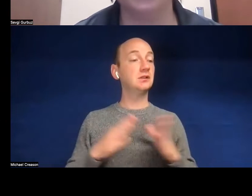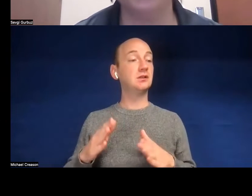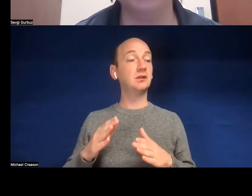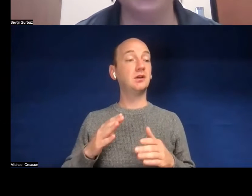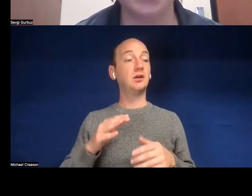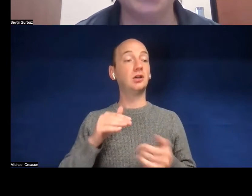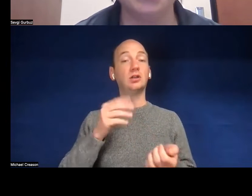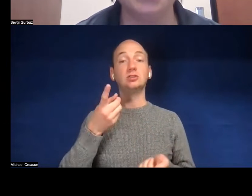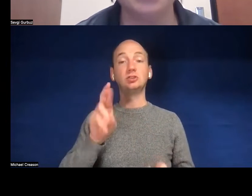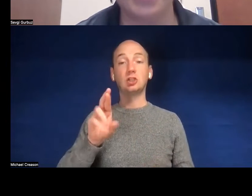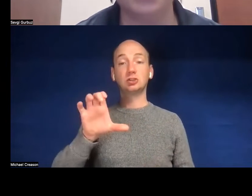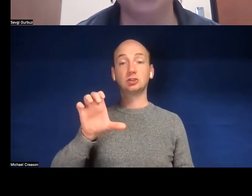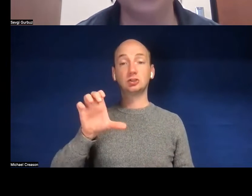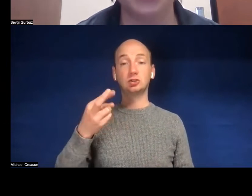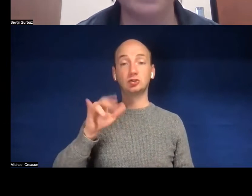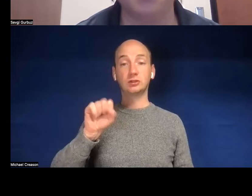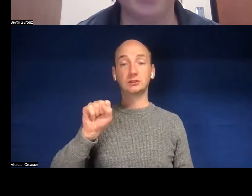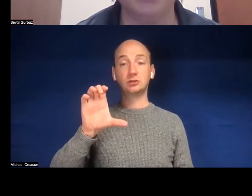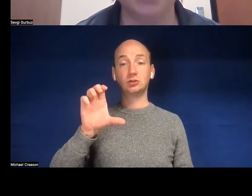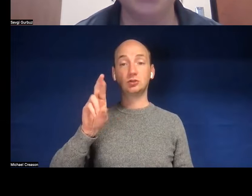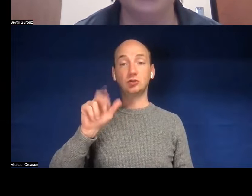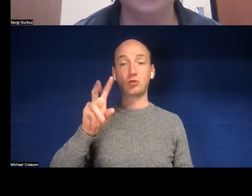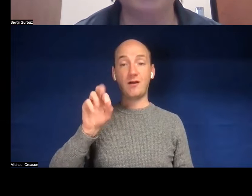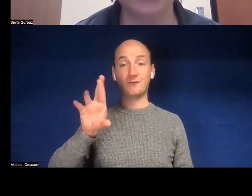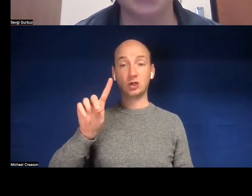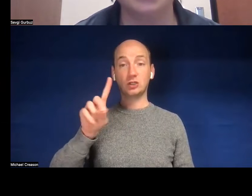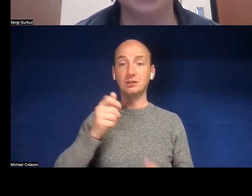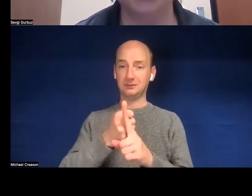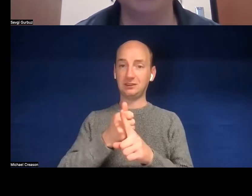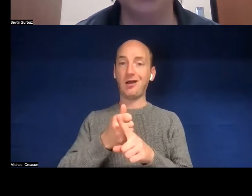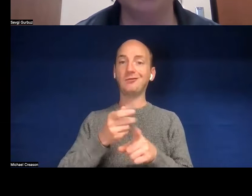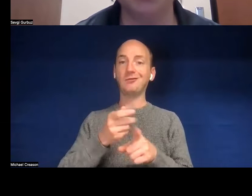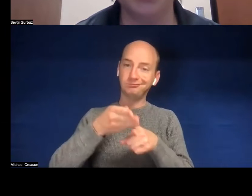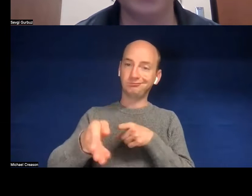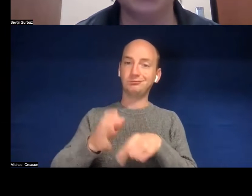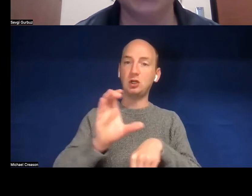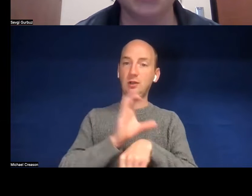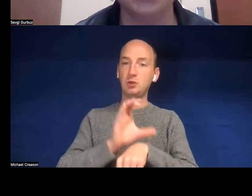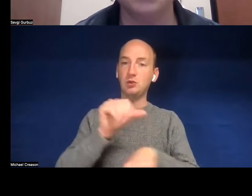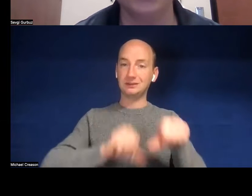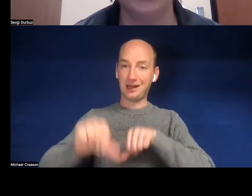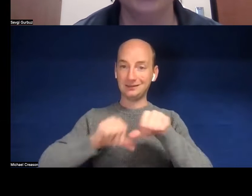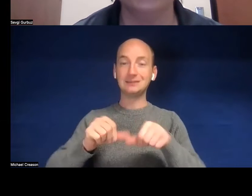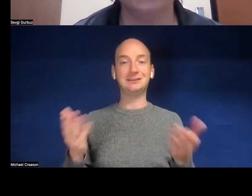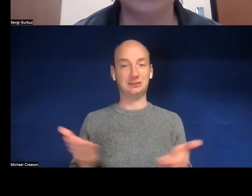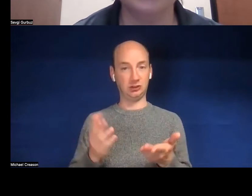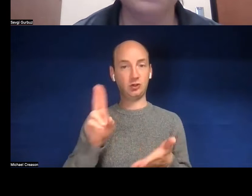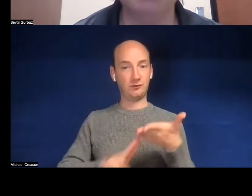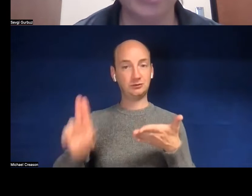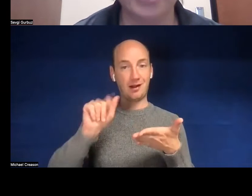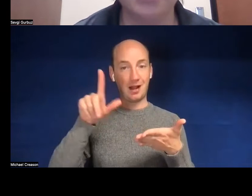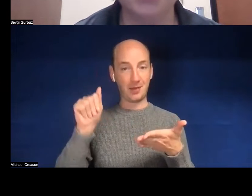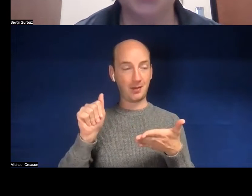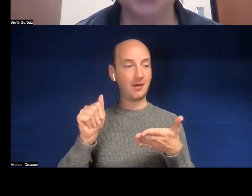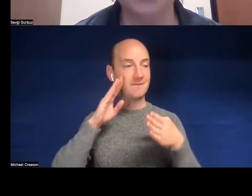who is a computer scientist at the University of Alabama, specializing in human-computer interactions. Dr.